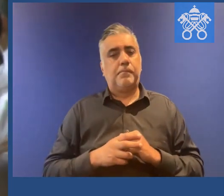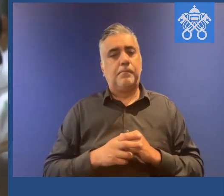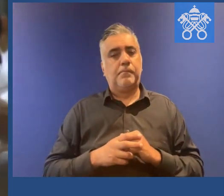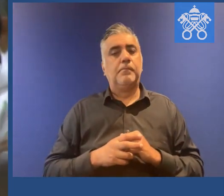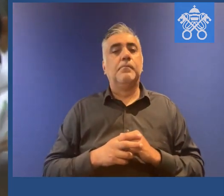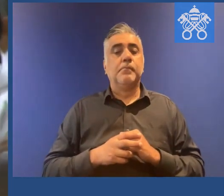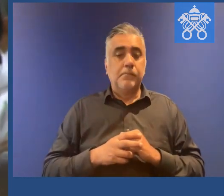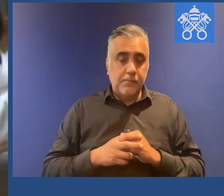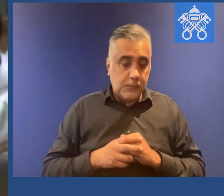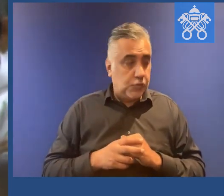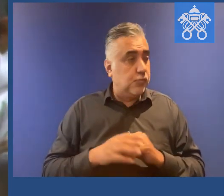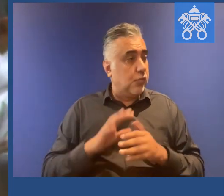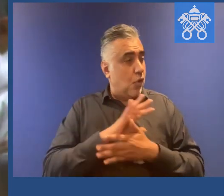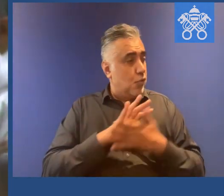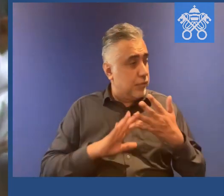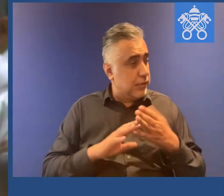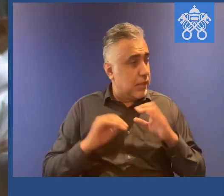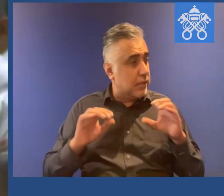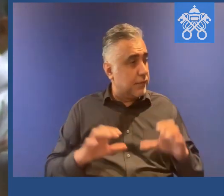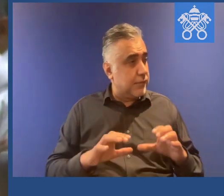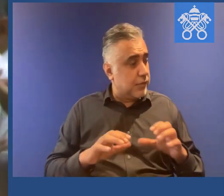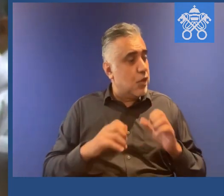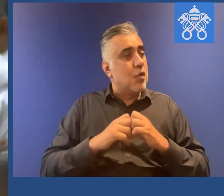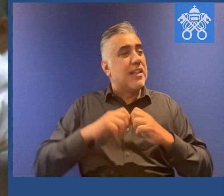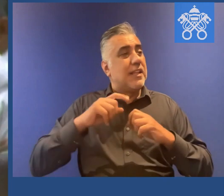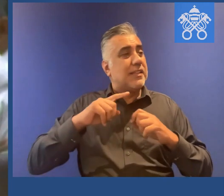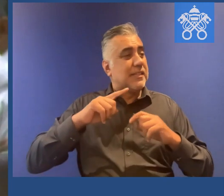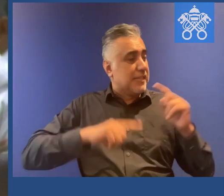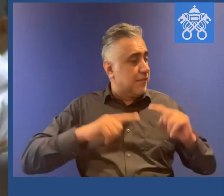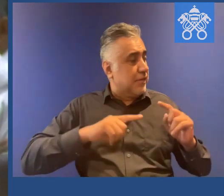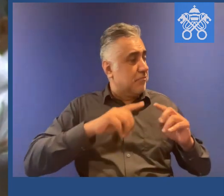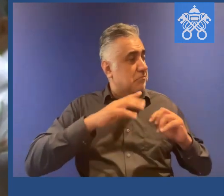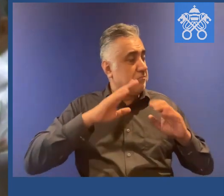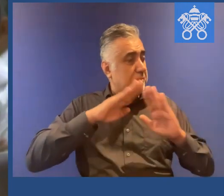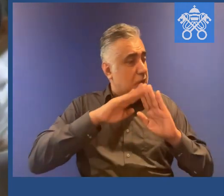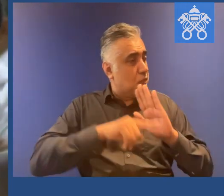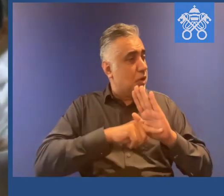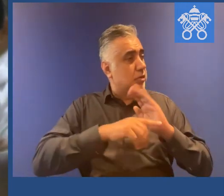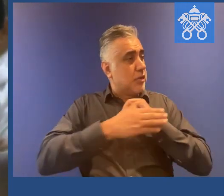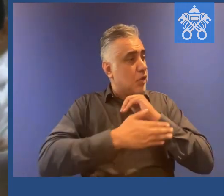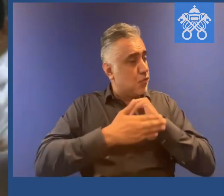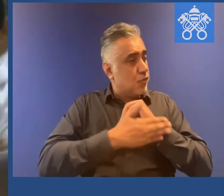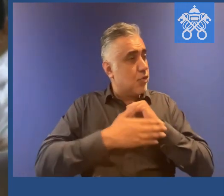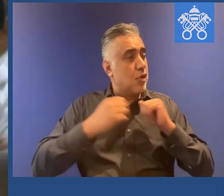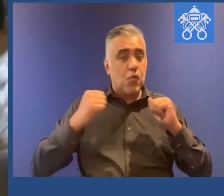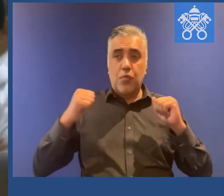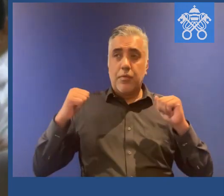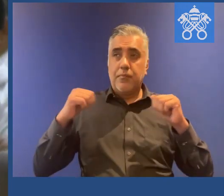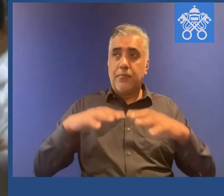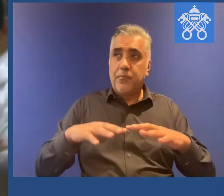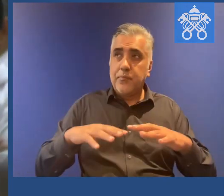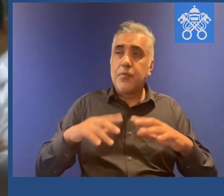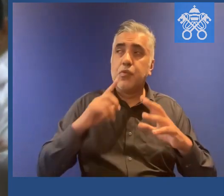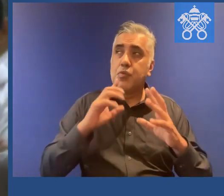Further to all these activities, with the different nationalities, we attend the parish council